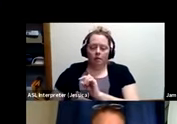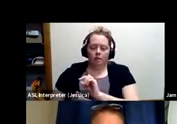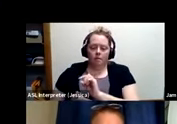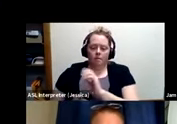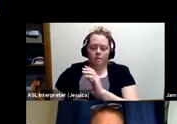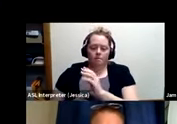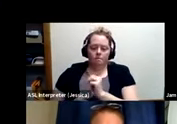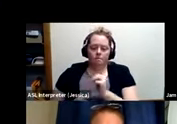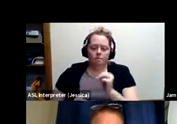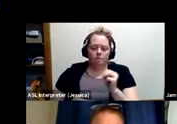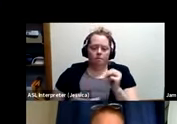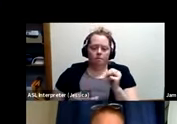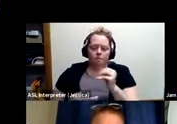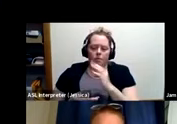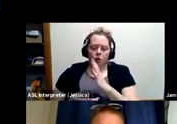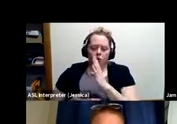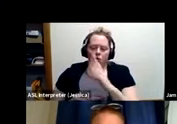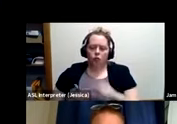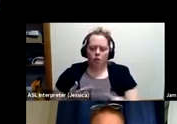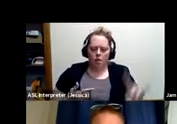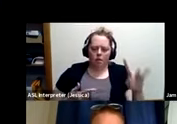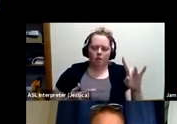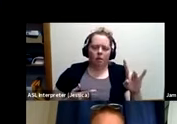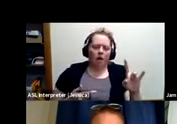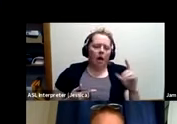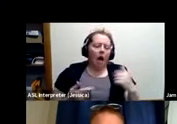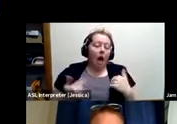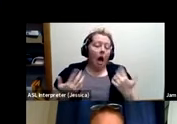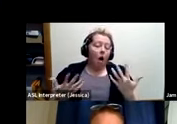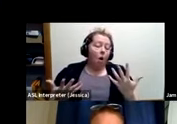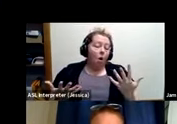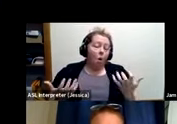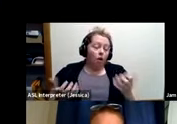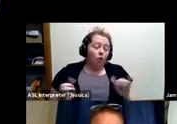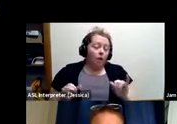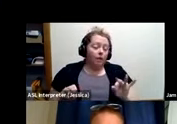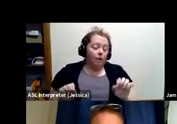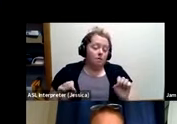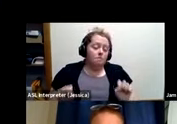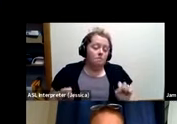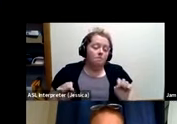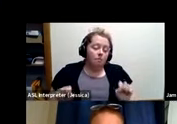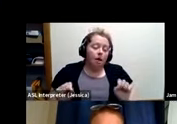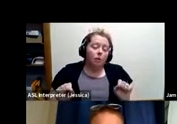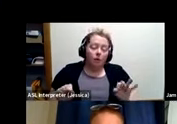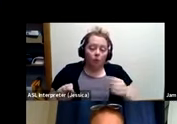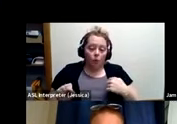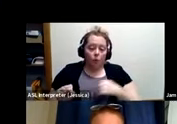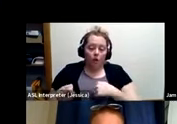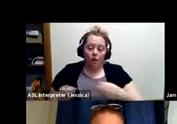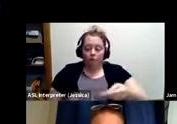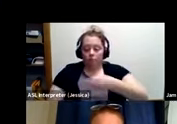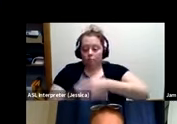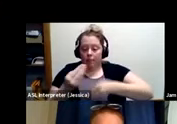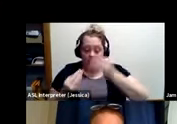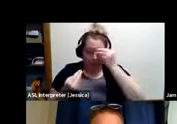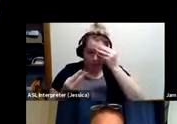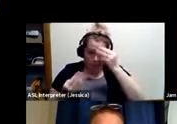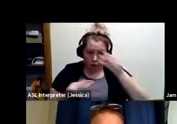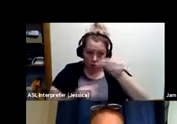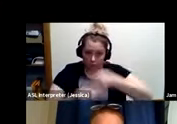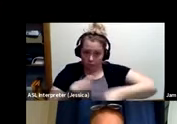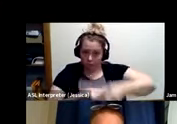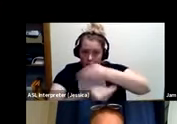We, if possible, like I would like to just share, and you know, if everybody could share information, that would be great, just because I think all of us are